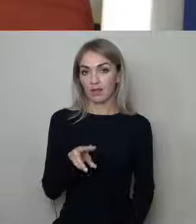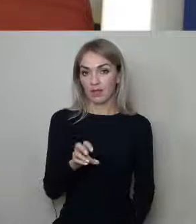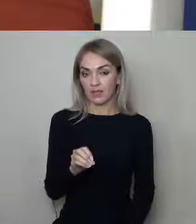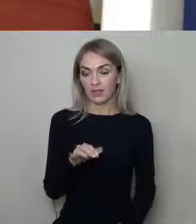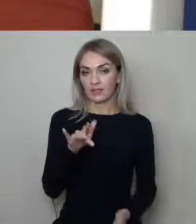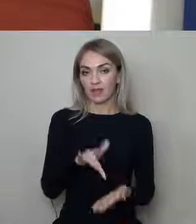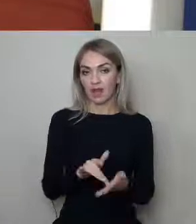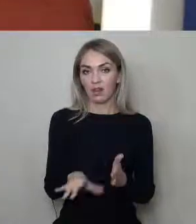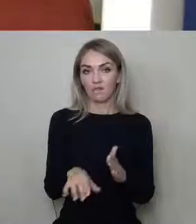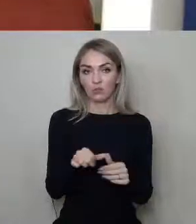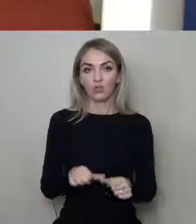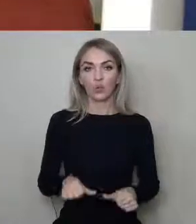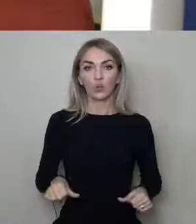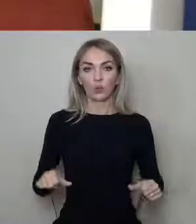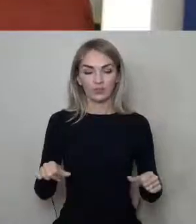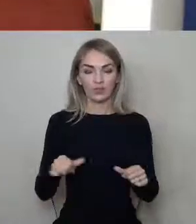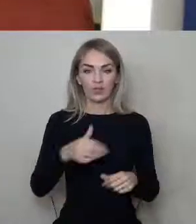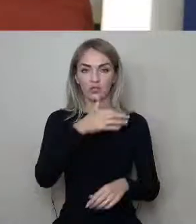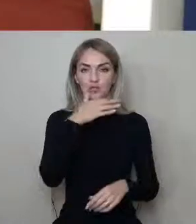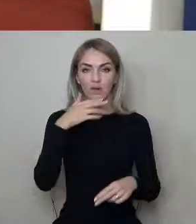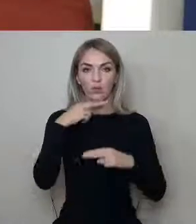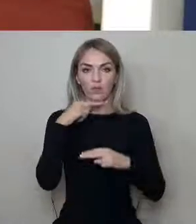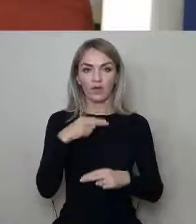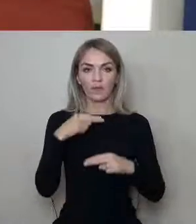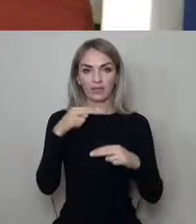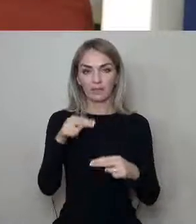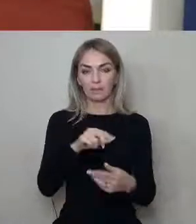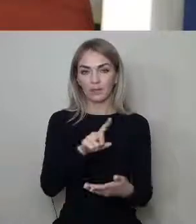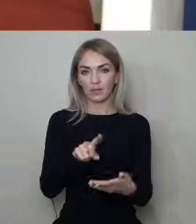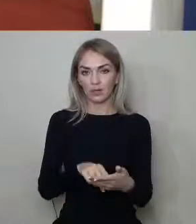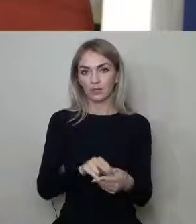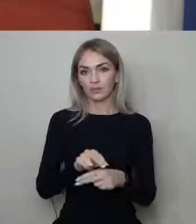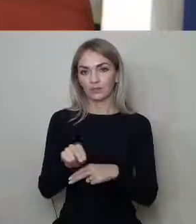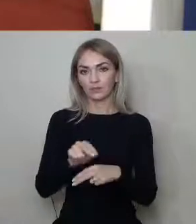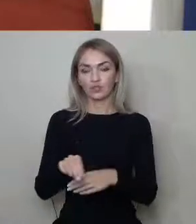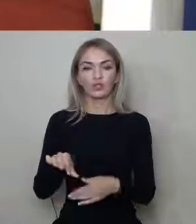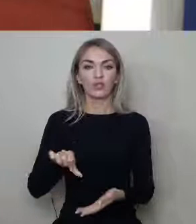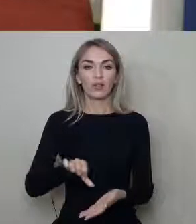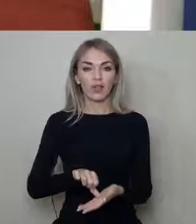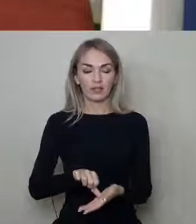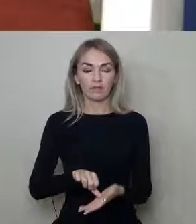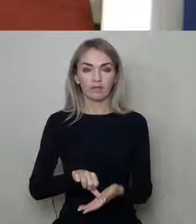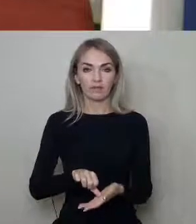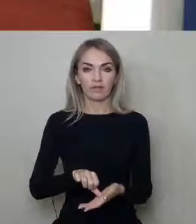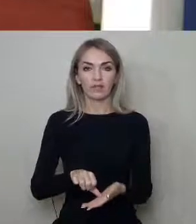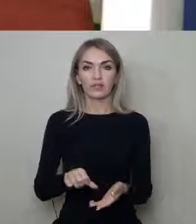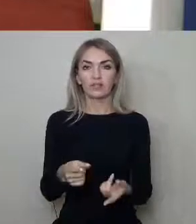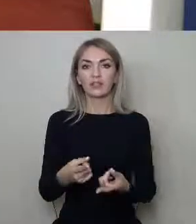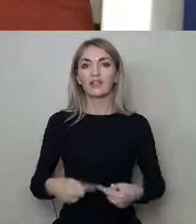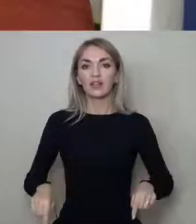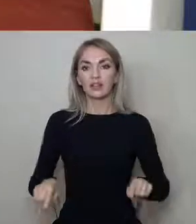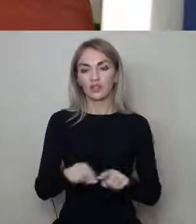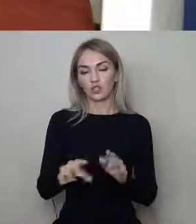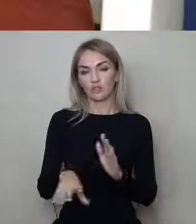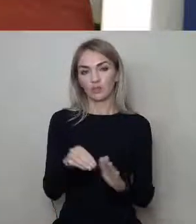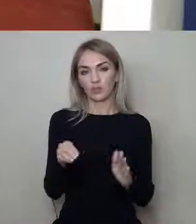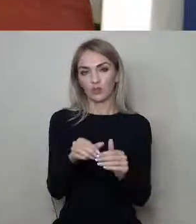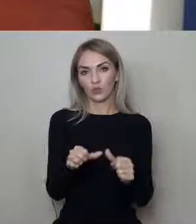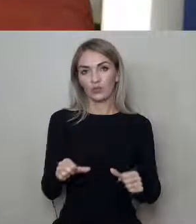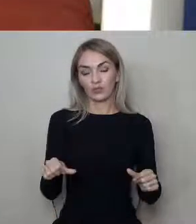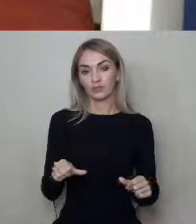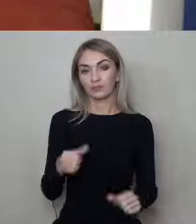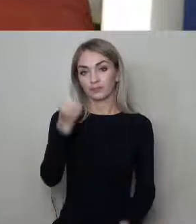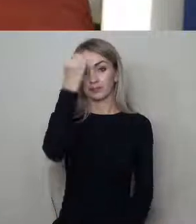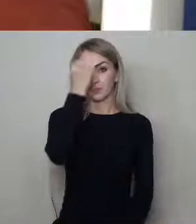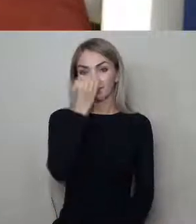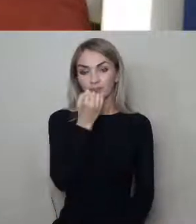would change. There is a problem there, but the CEC is paying quite a lot of attention to training the